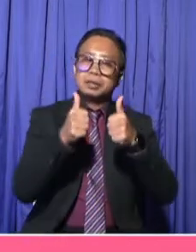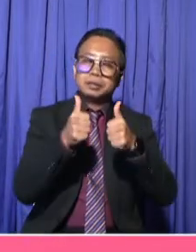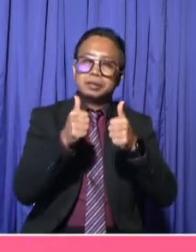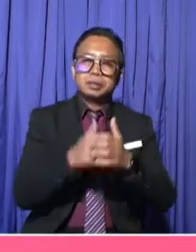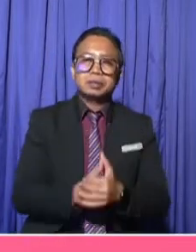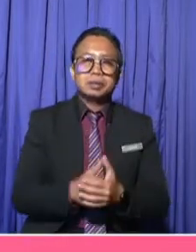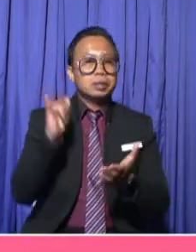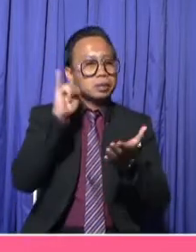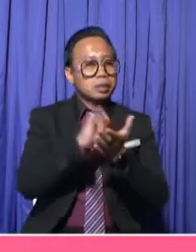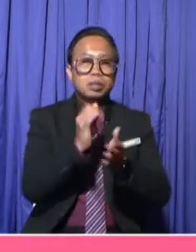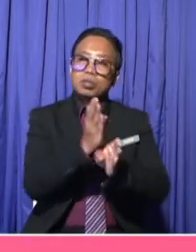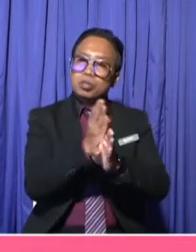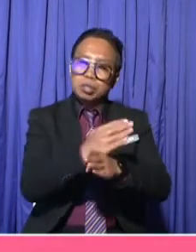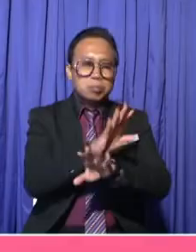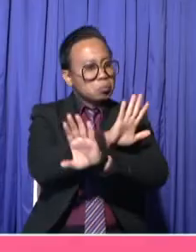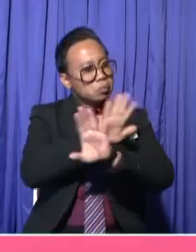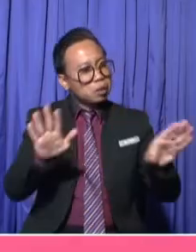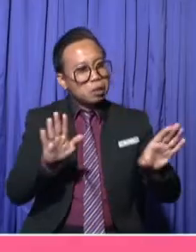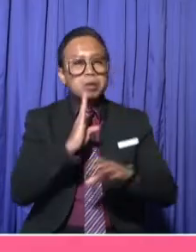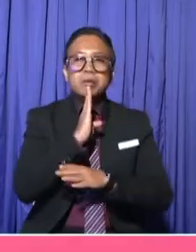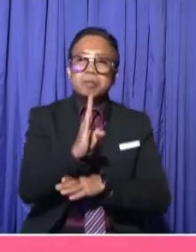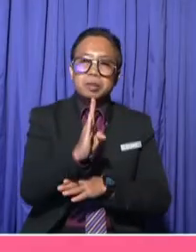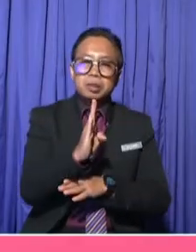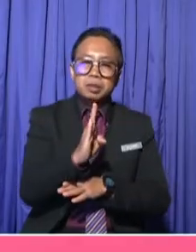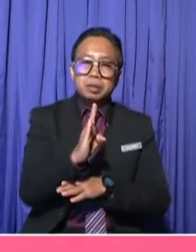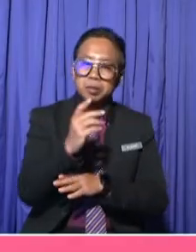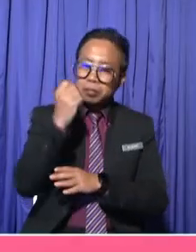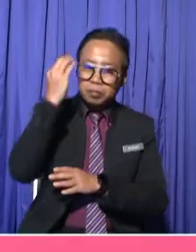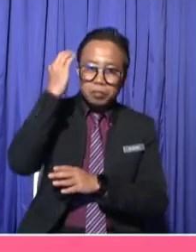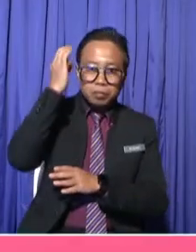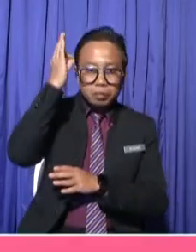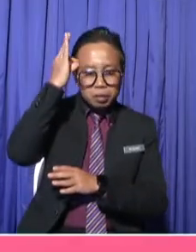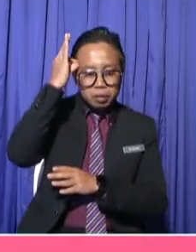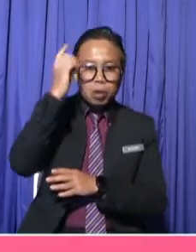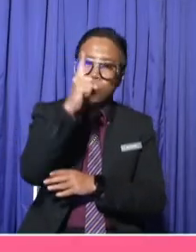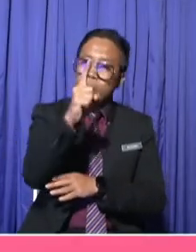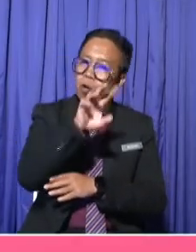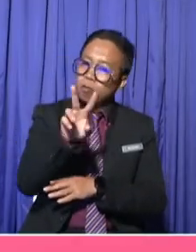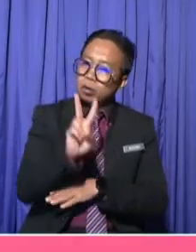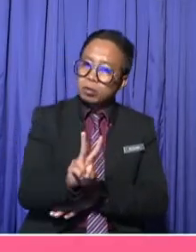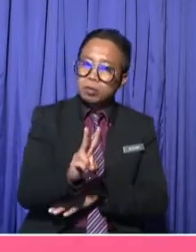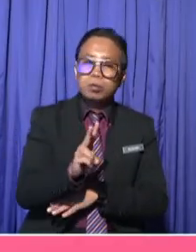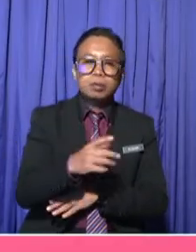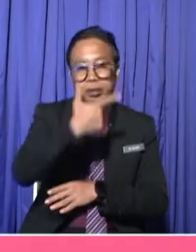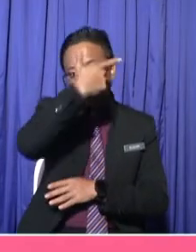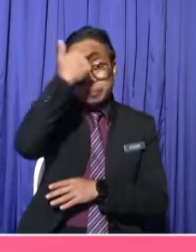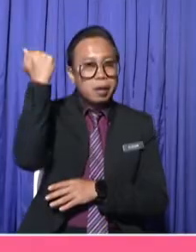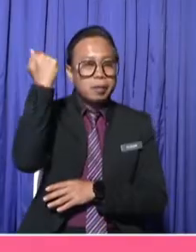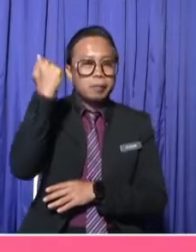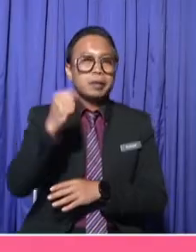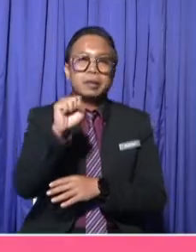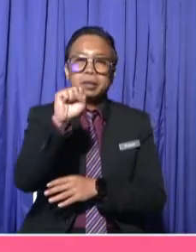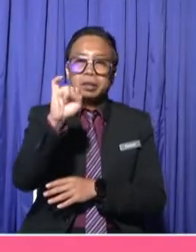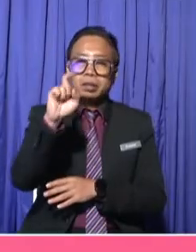Excellent! This shape cannot be considered as 1/2 because the size